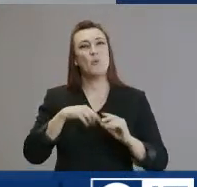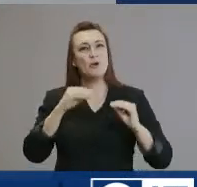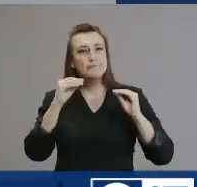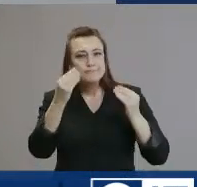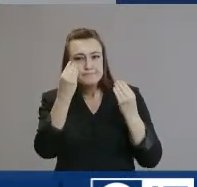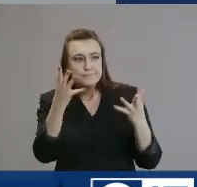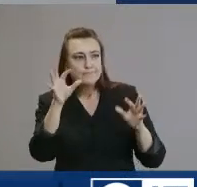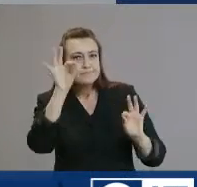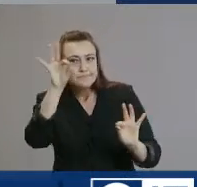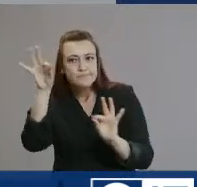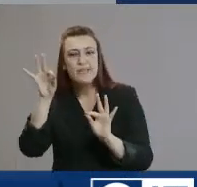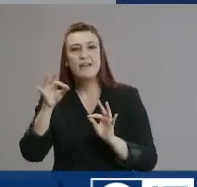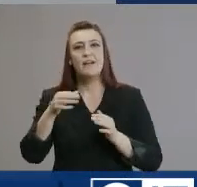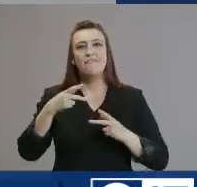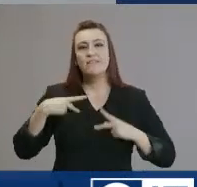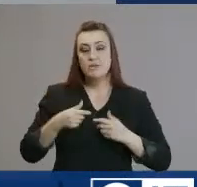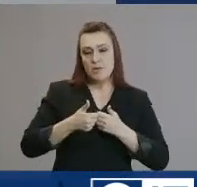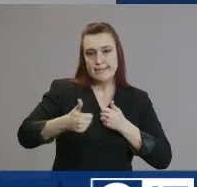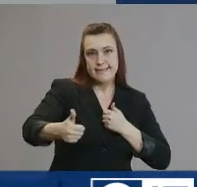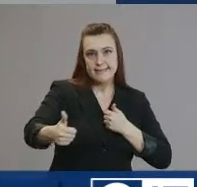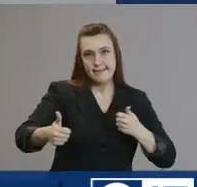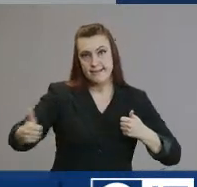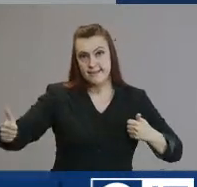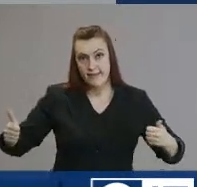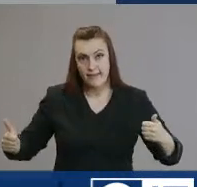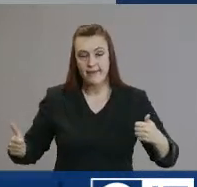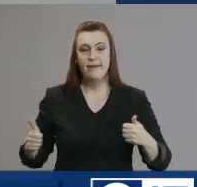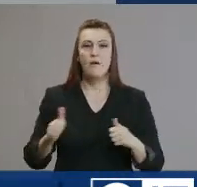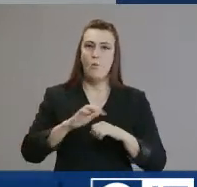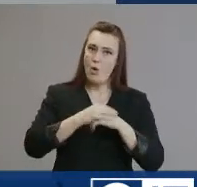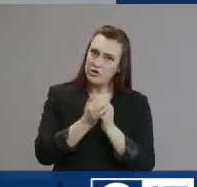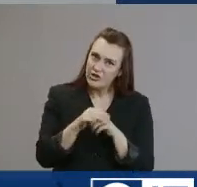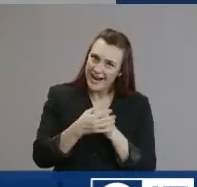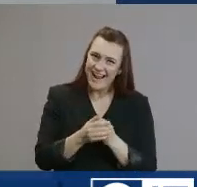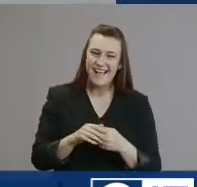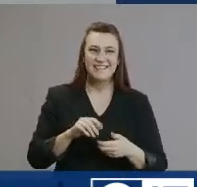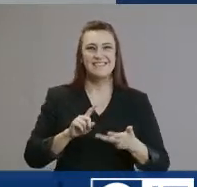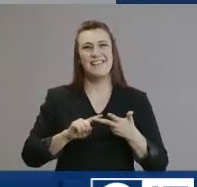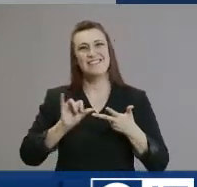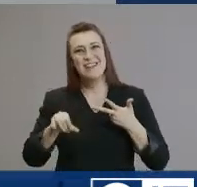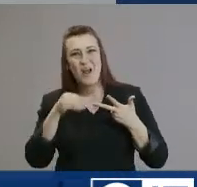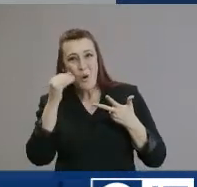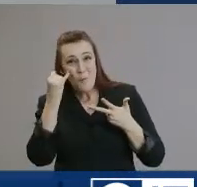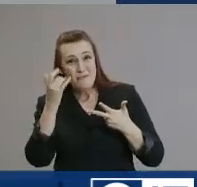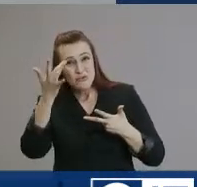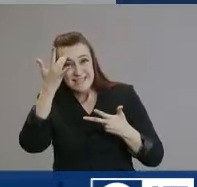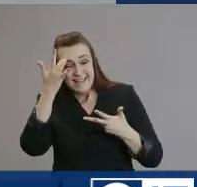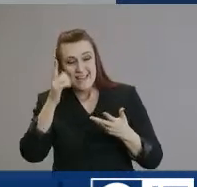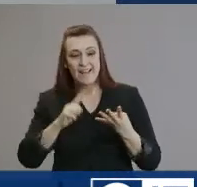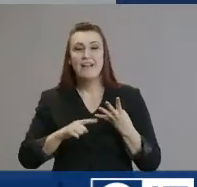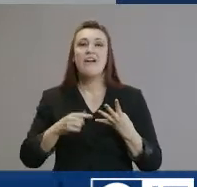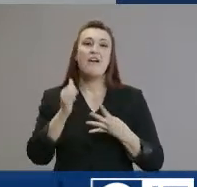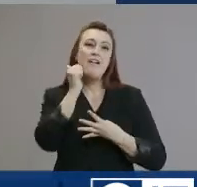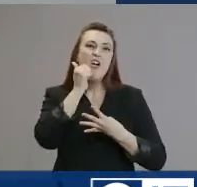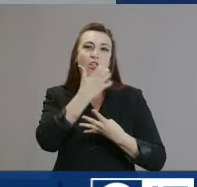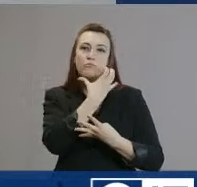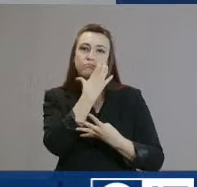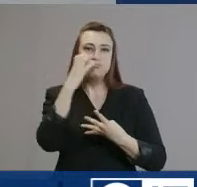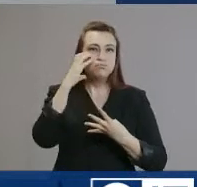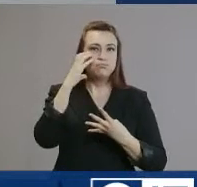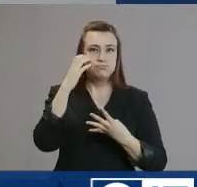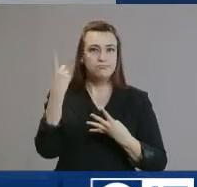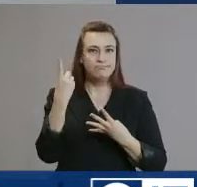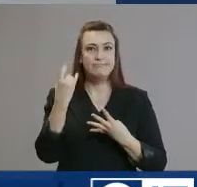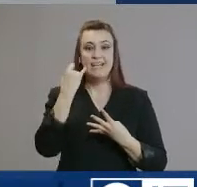distancing, washing your hands, staying home if you're sick, and wearing a cloth face covering when you cannot physically